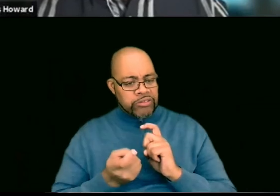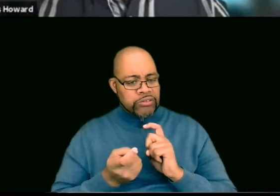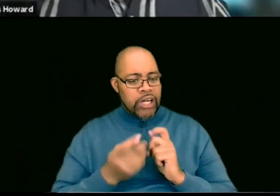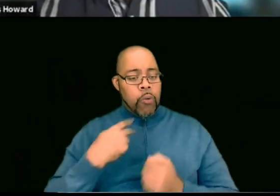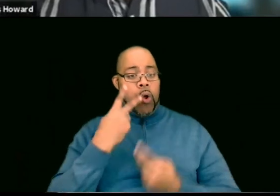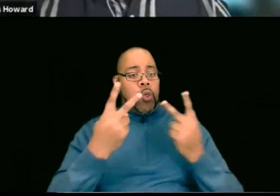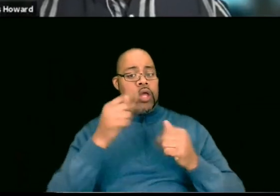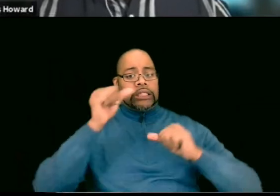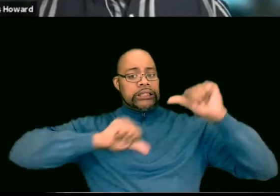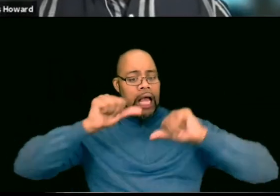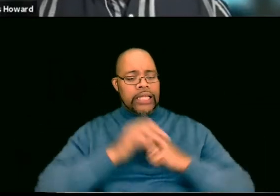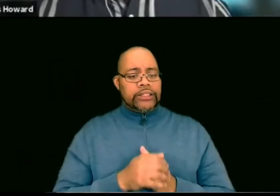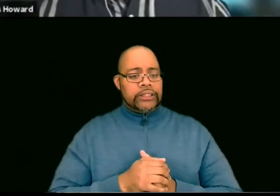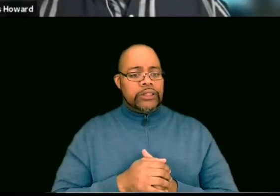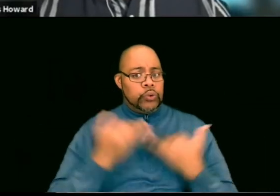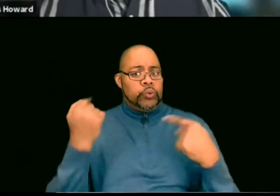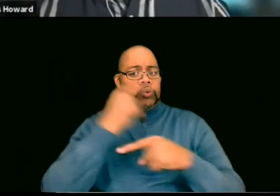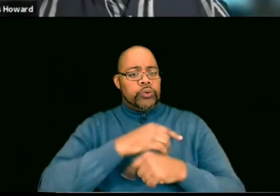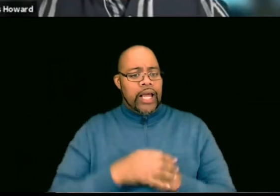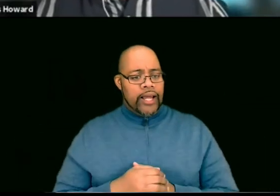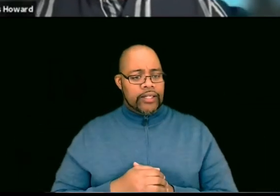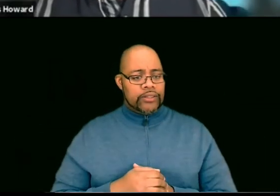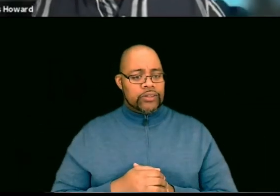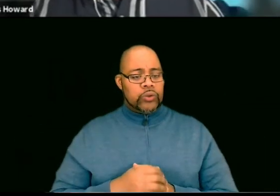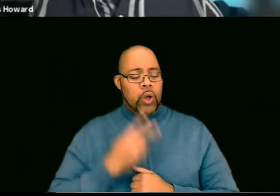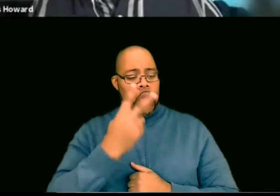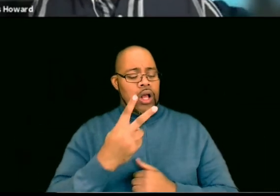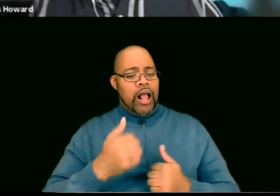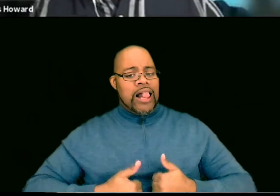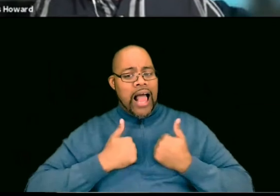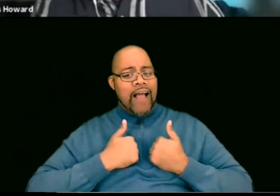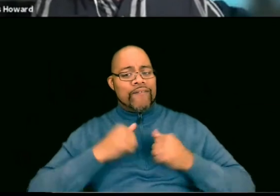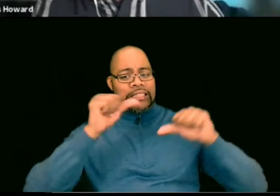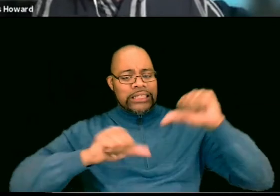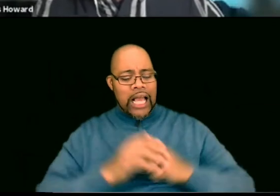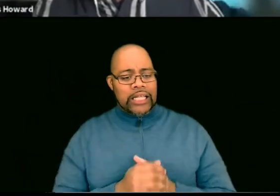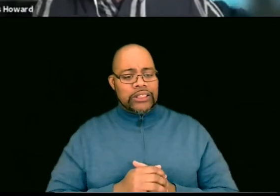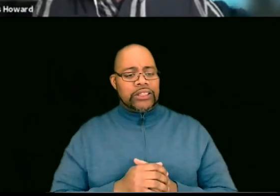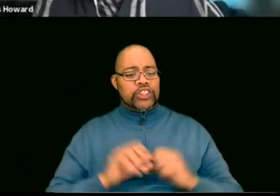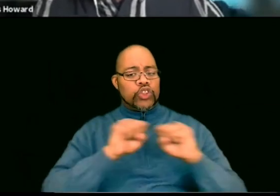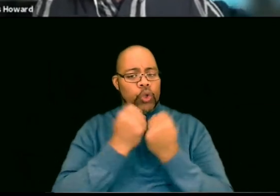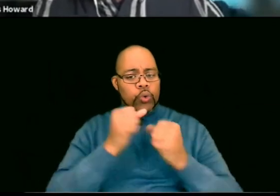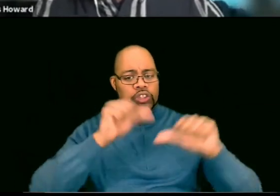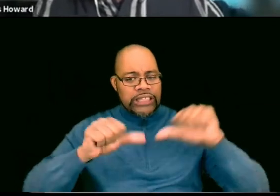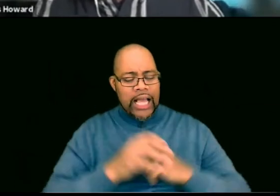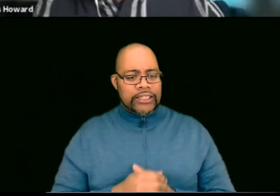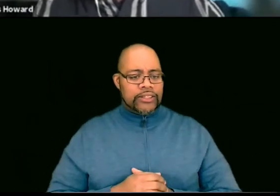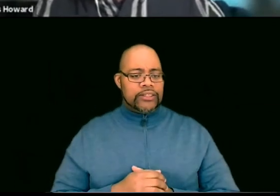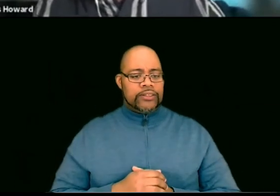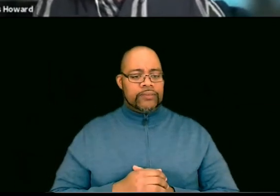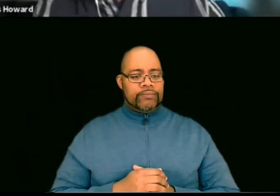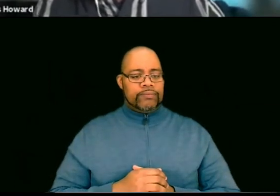change. And if we look in science, even today, if we look at the life sciences, the social